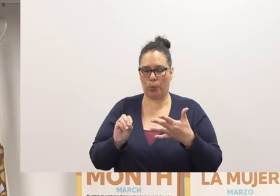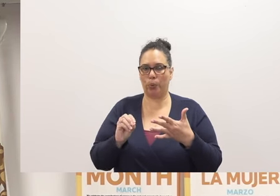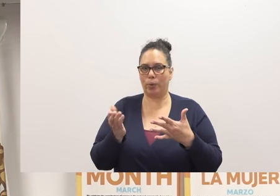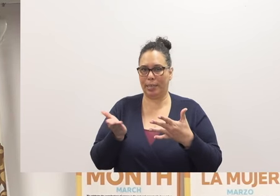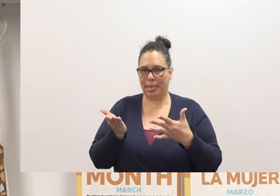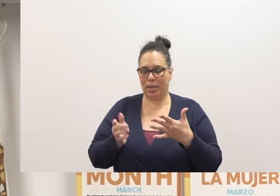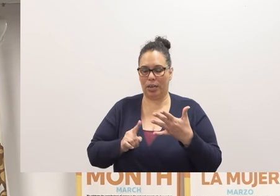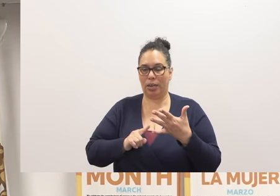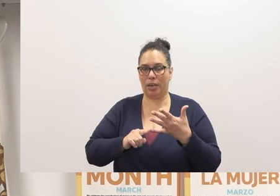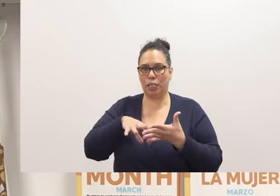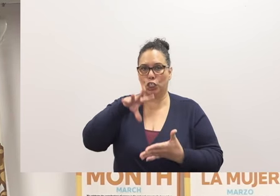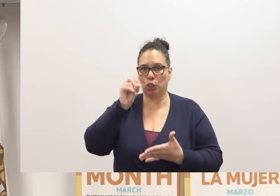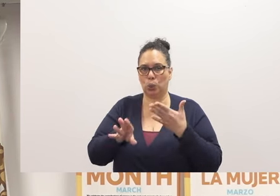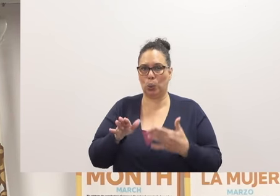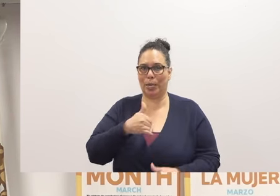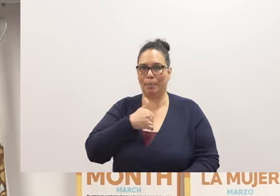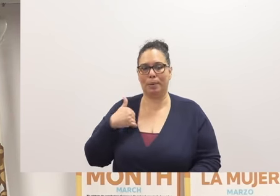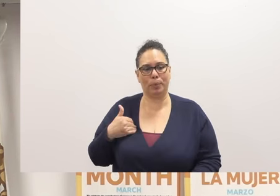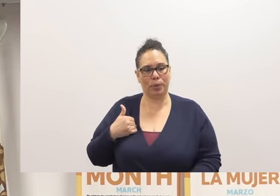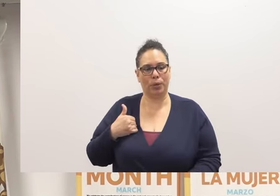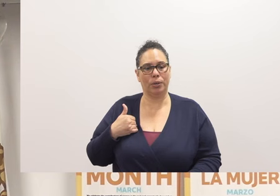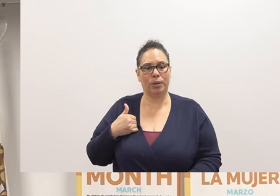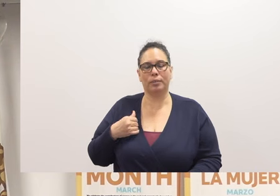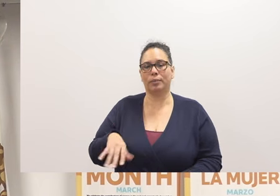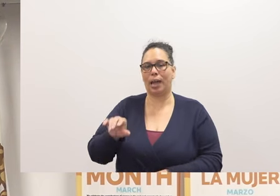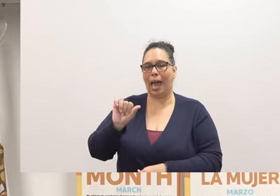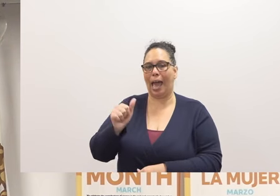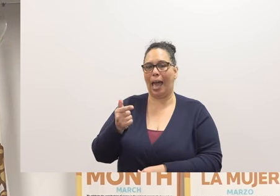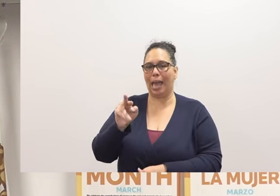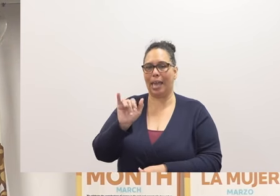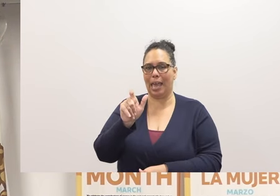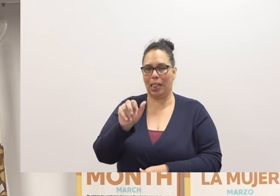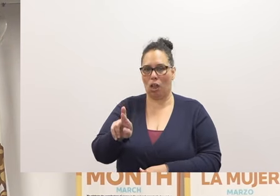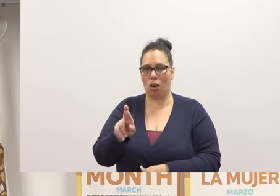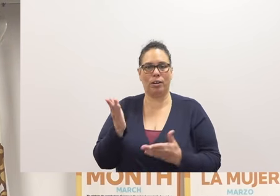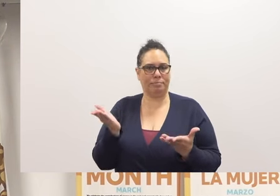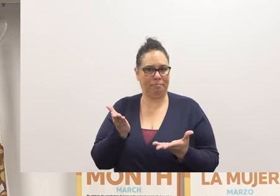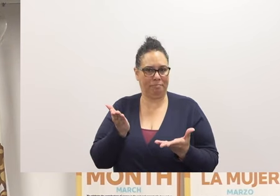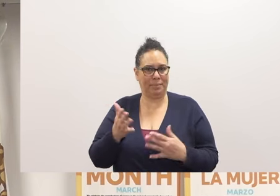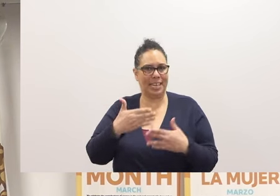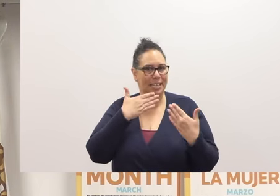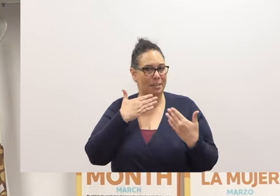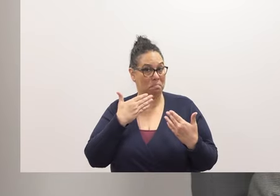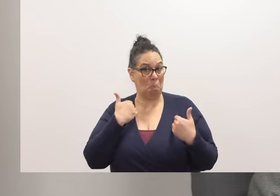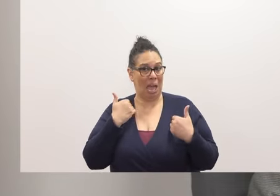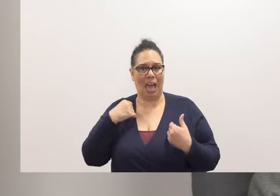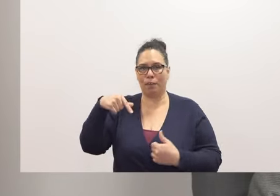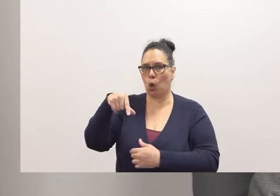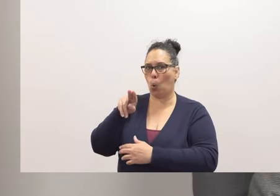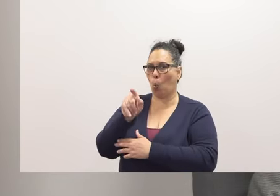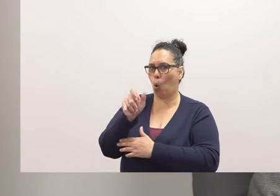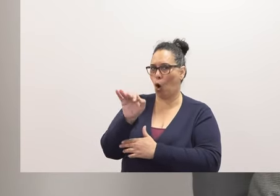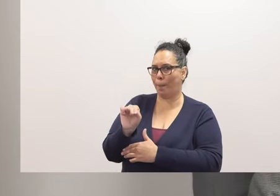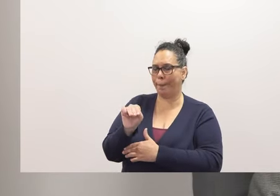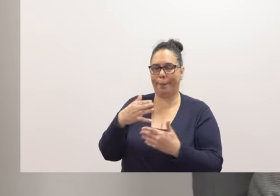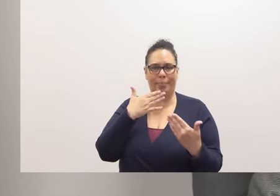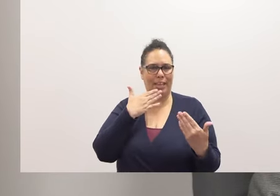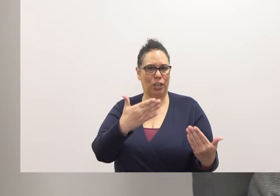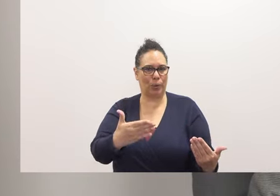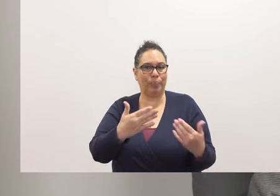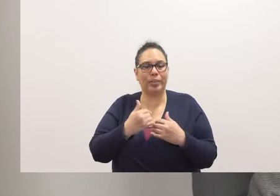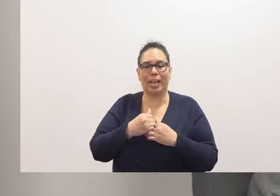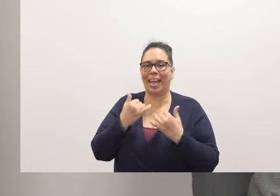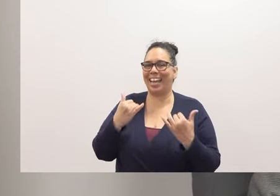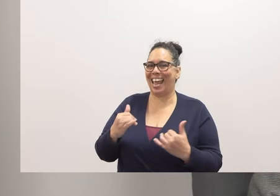Aguilar? Present. We have a quorum. Thank you. And now we will have our